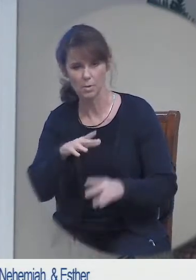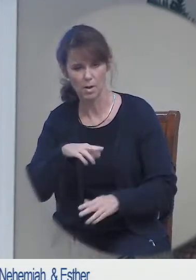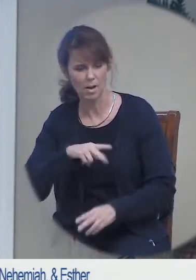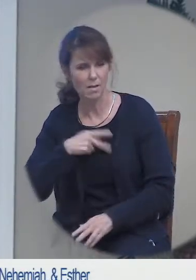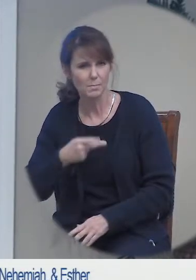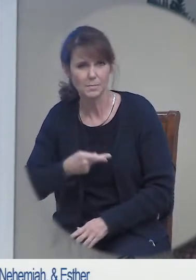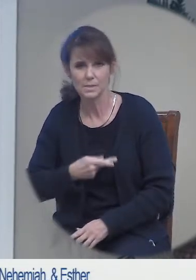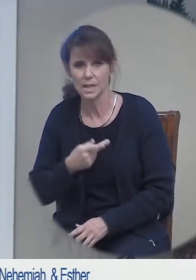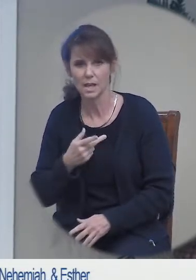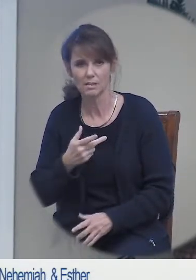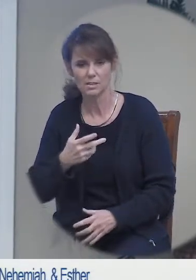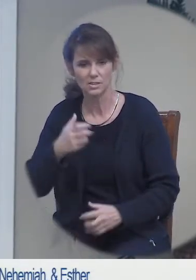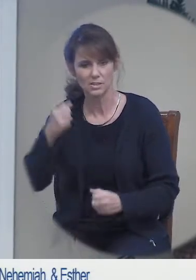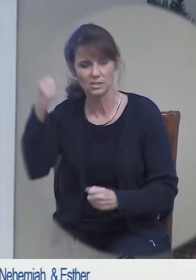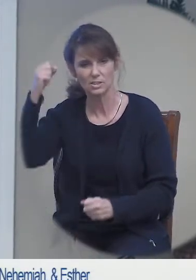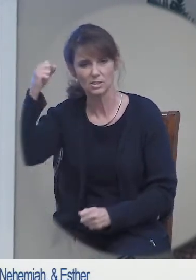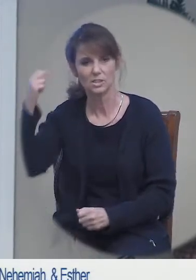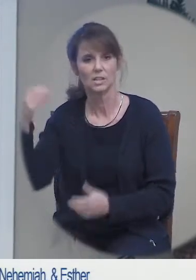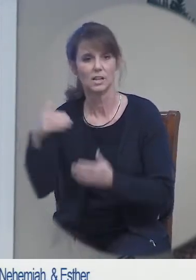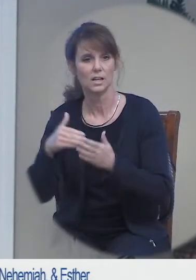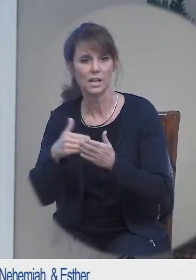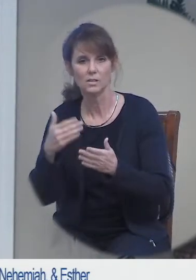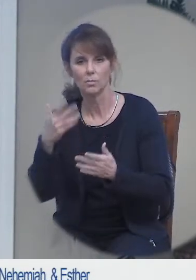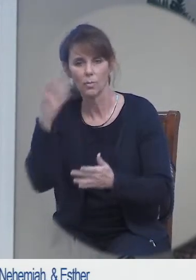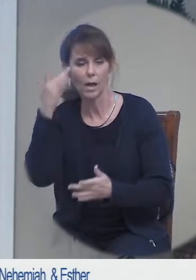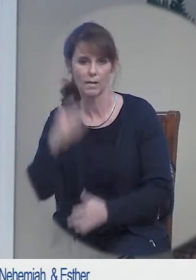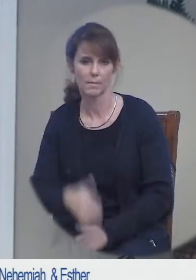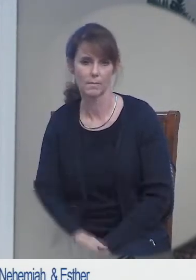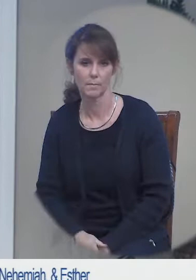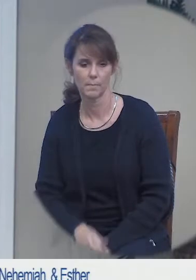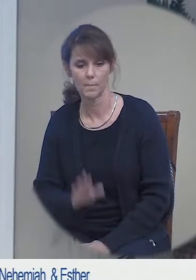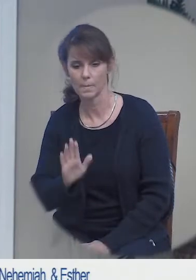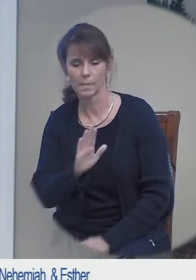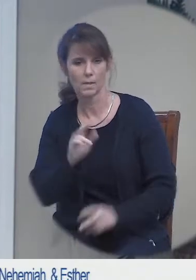against? What's the problem that they're facing?